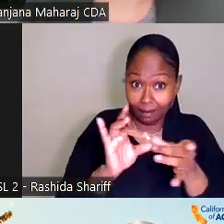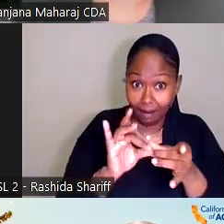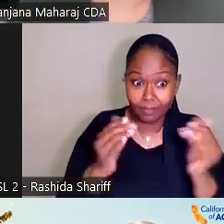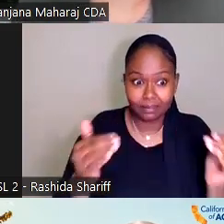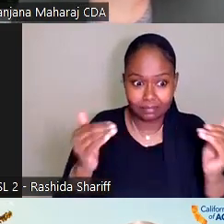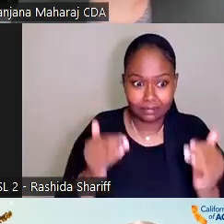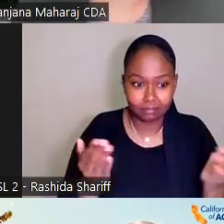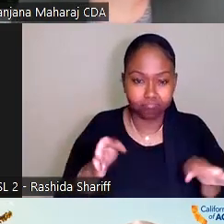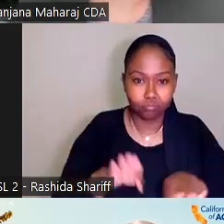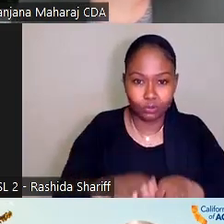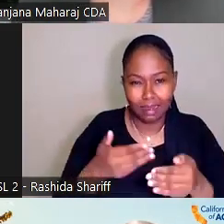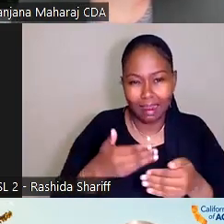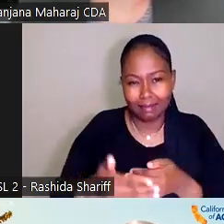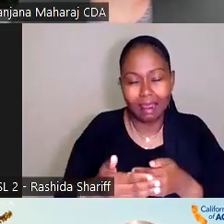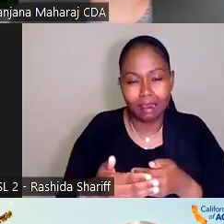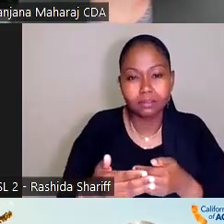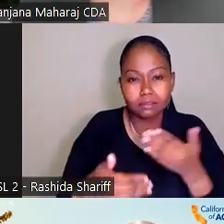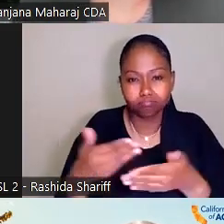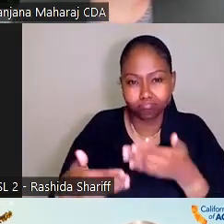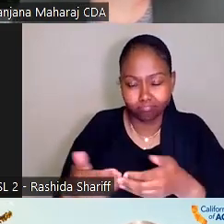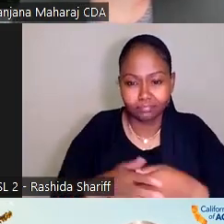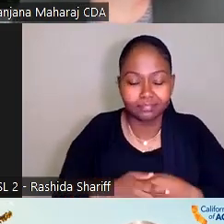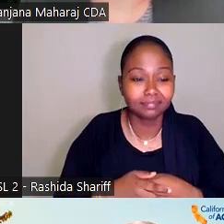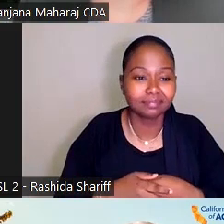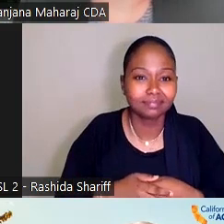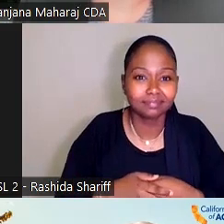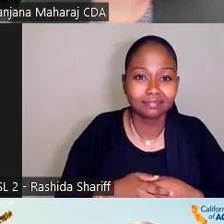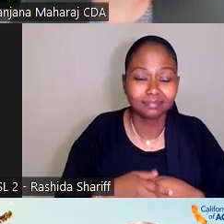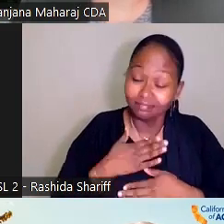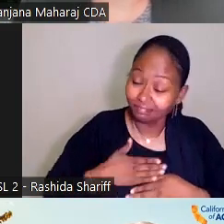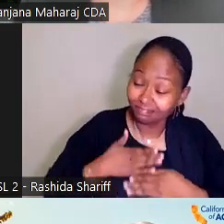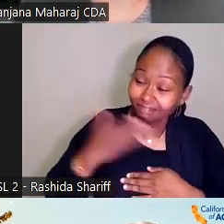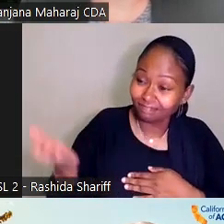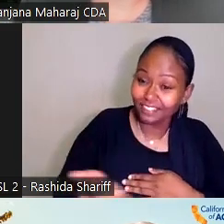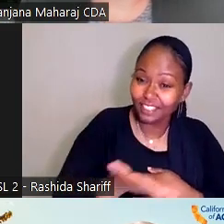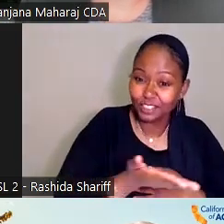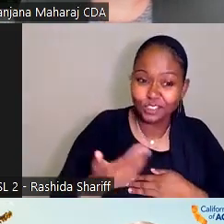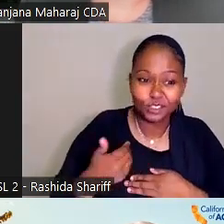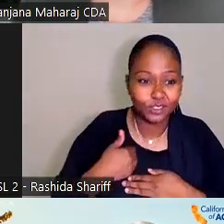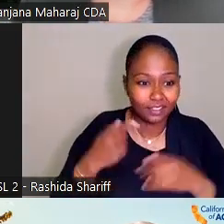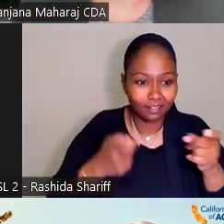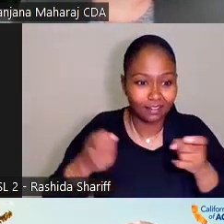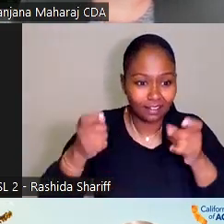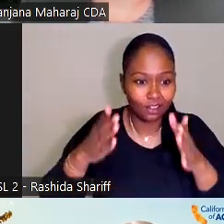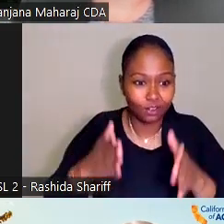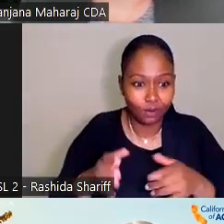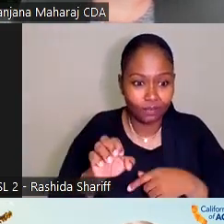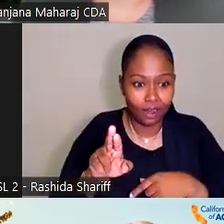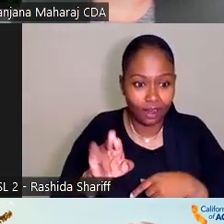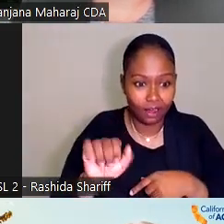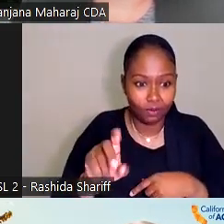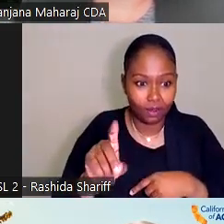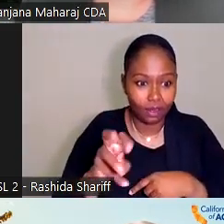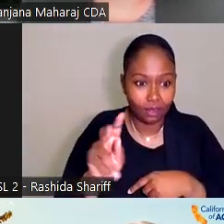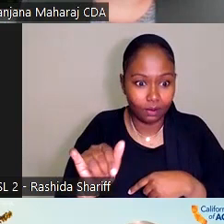this time, it's my pleasure to introduce our CDA Director, Susan Demaris, who is also the State Chair for the Elder and Disability Justice